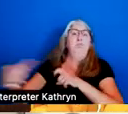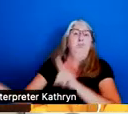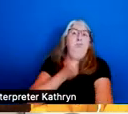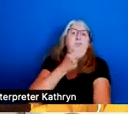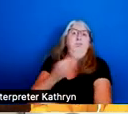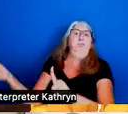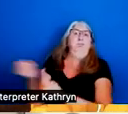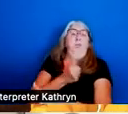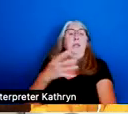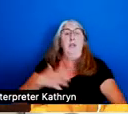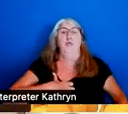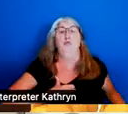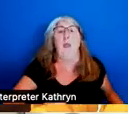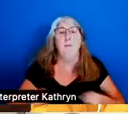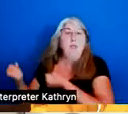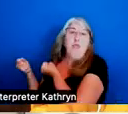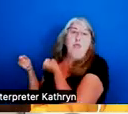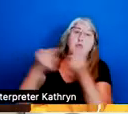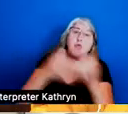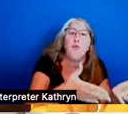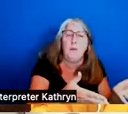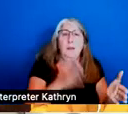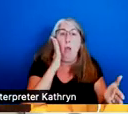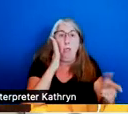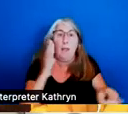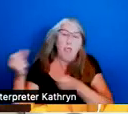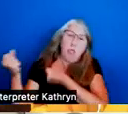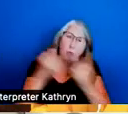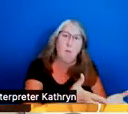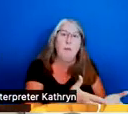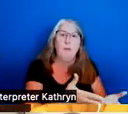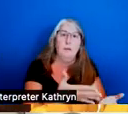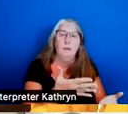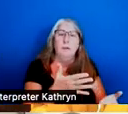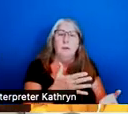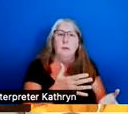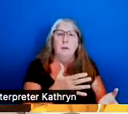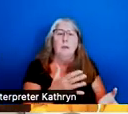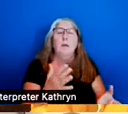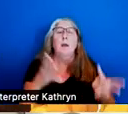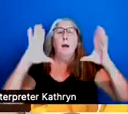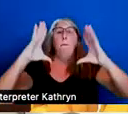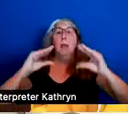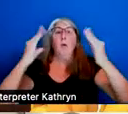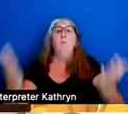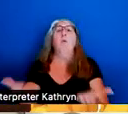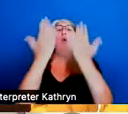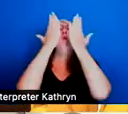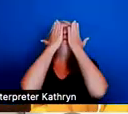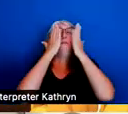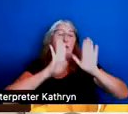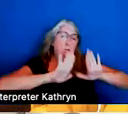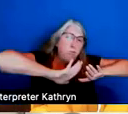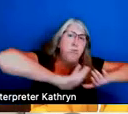He grabbed me, threw me under the bed as usual, put a pillow in my face for a